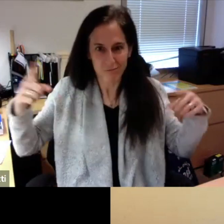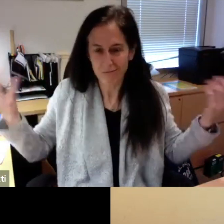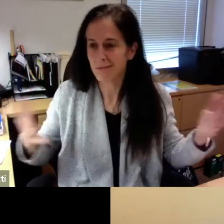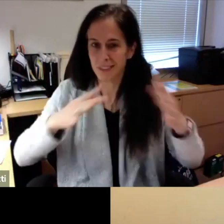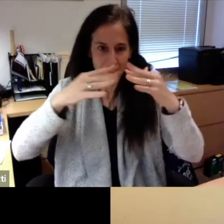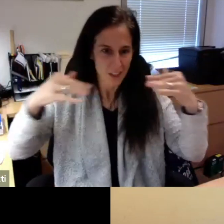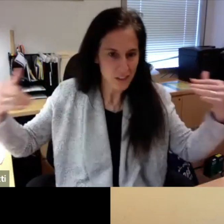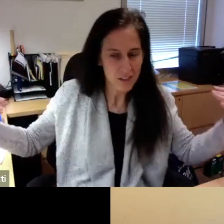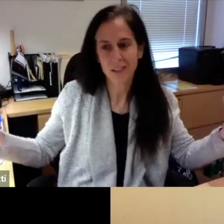diversity. And